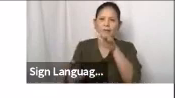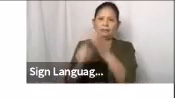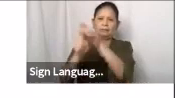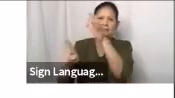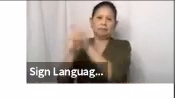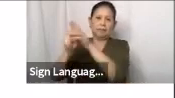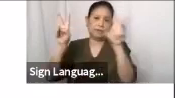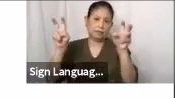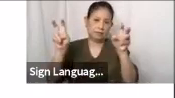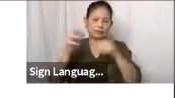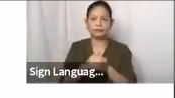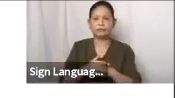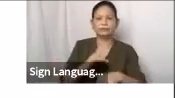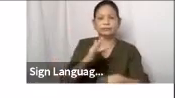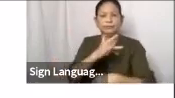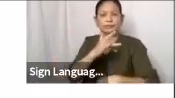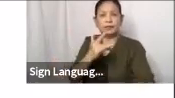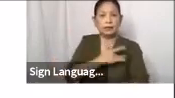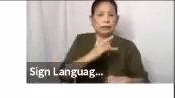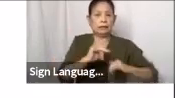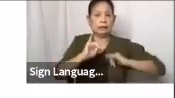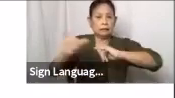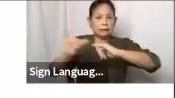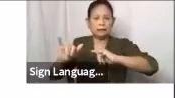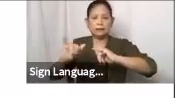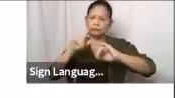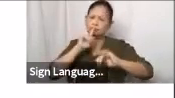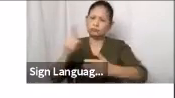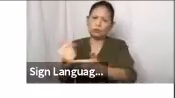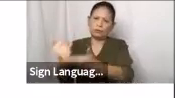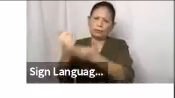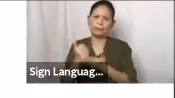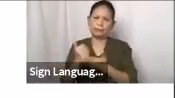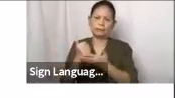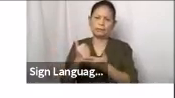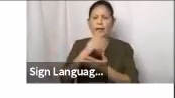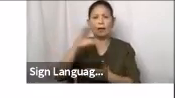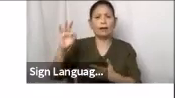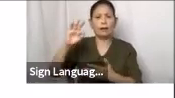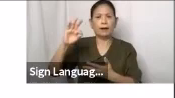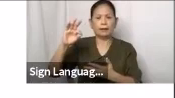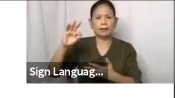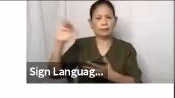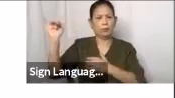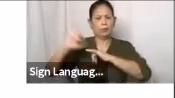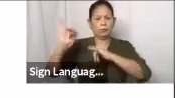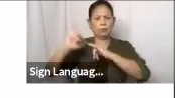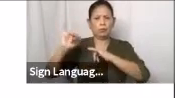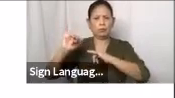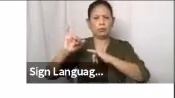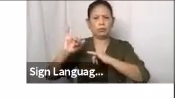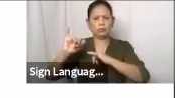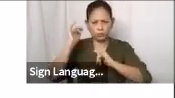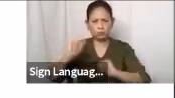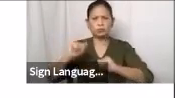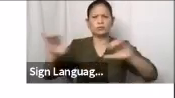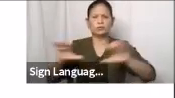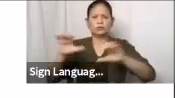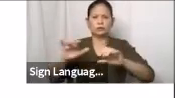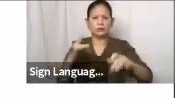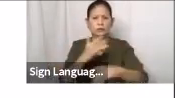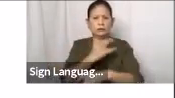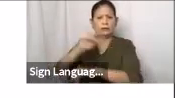are like been very helpful for us as and secondly, we are also doing the sensitization